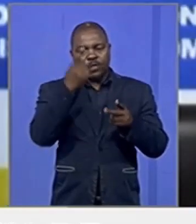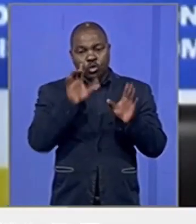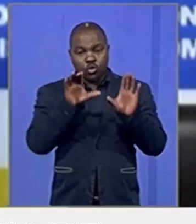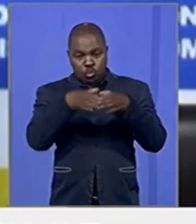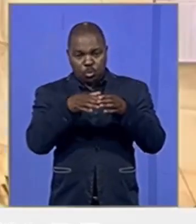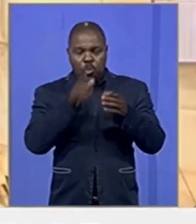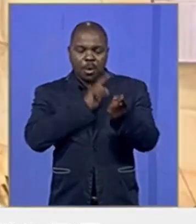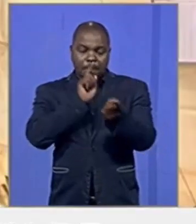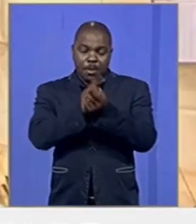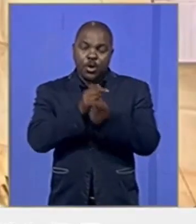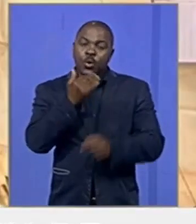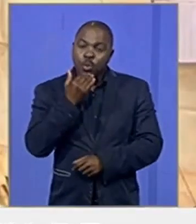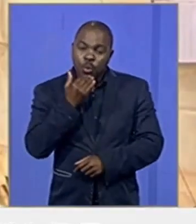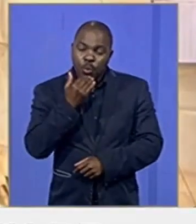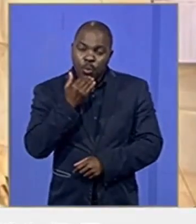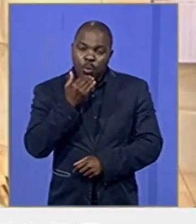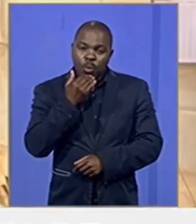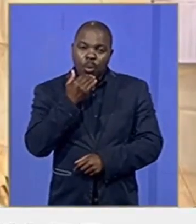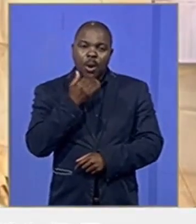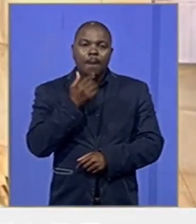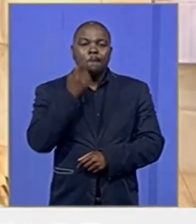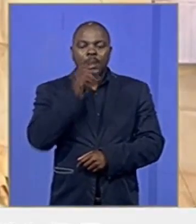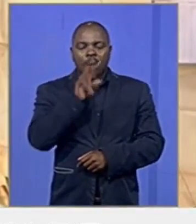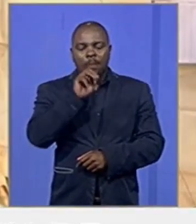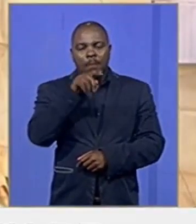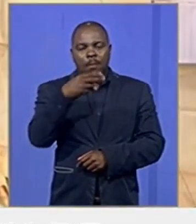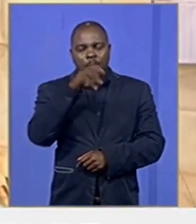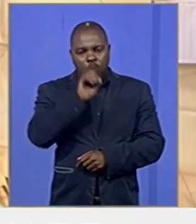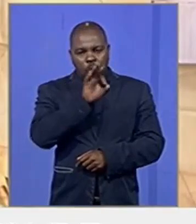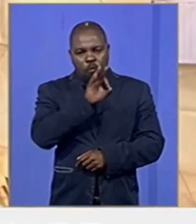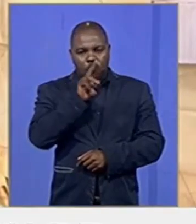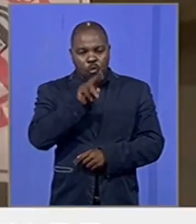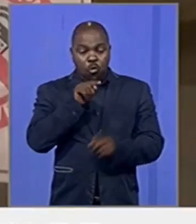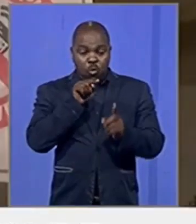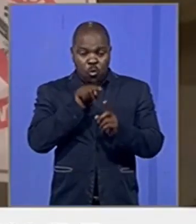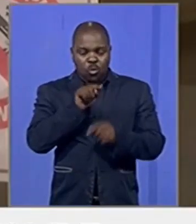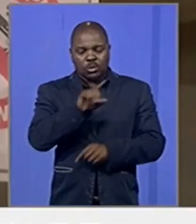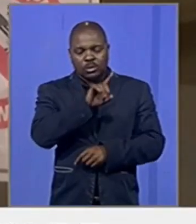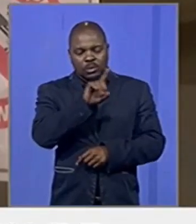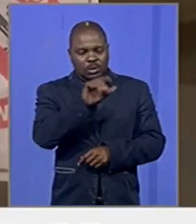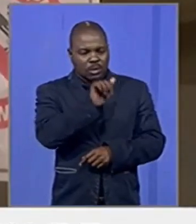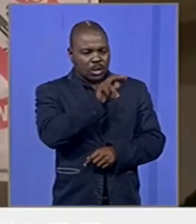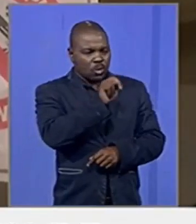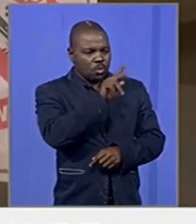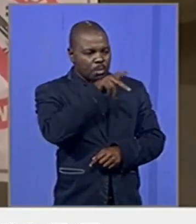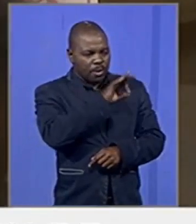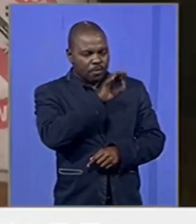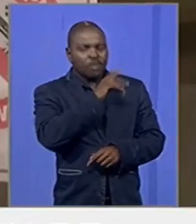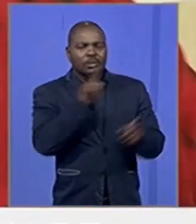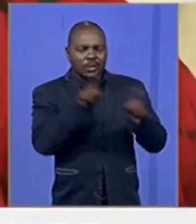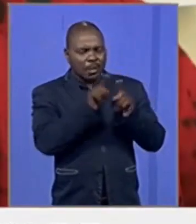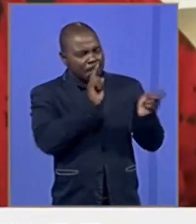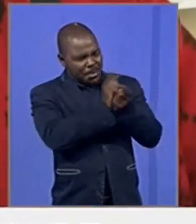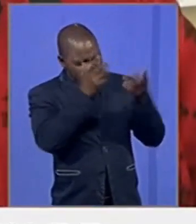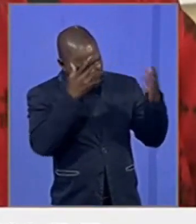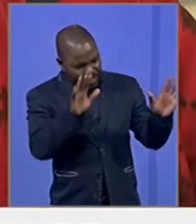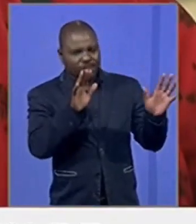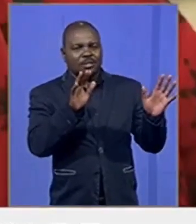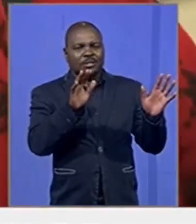met was Mr. Mpofu, the Secretary General of ZANU-PF with his entire team. And we